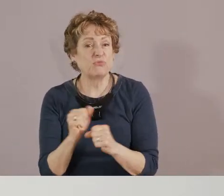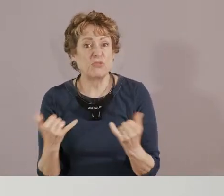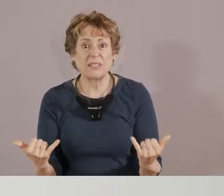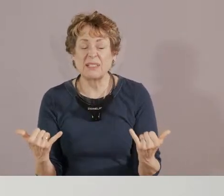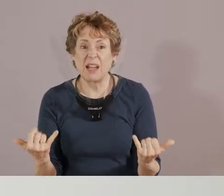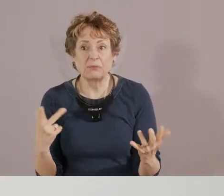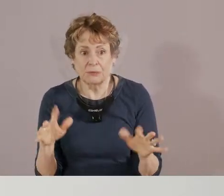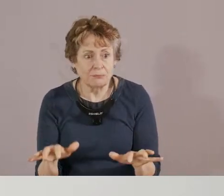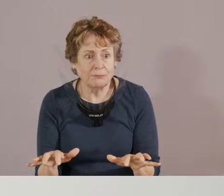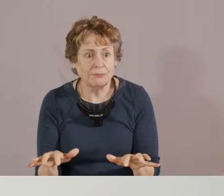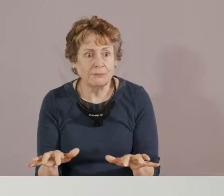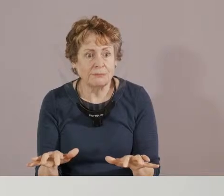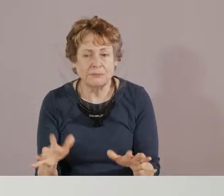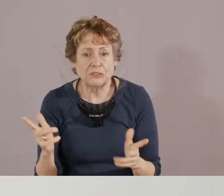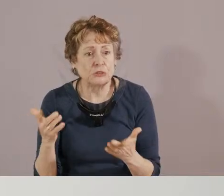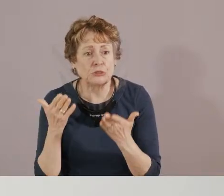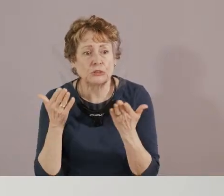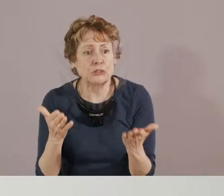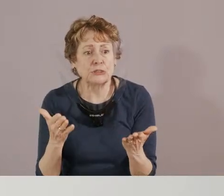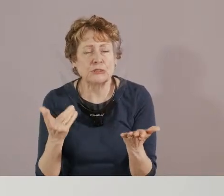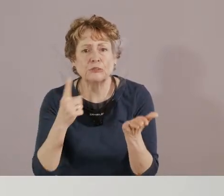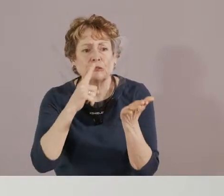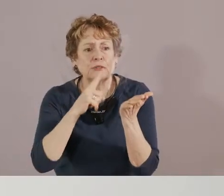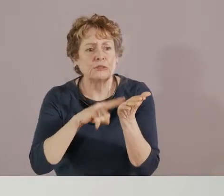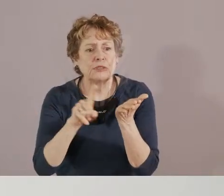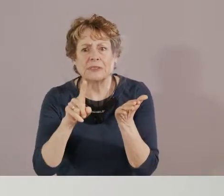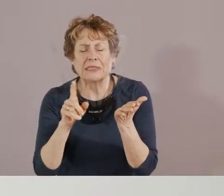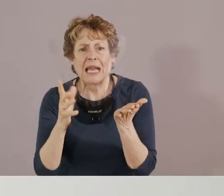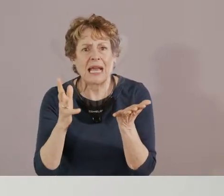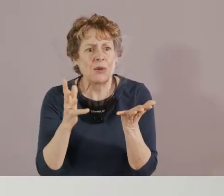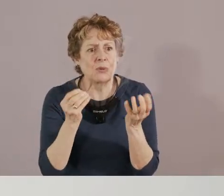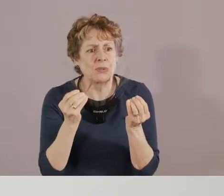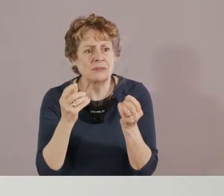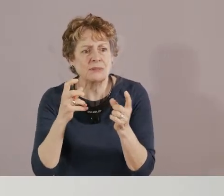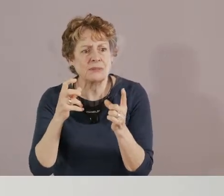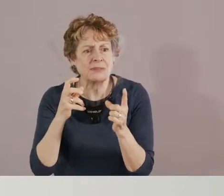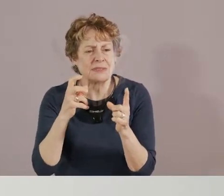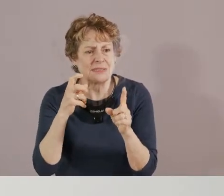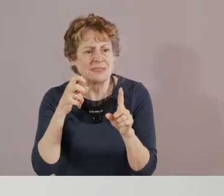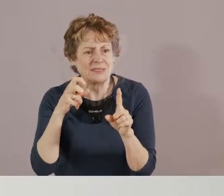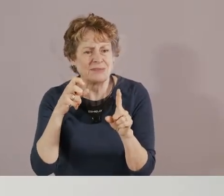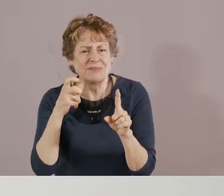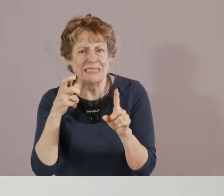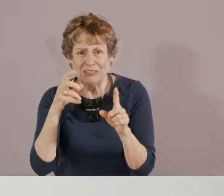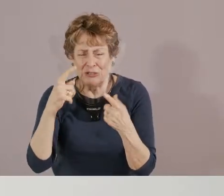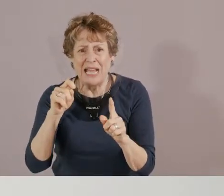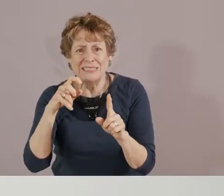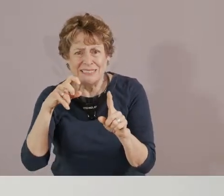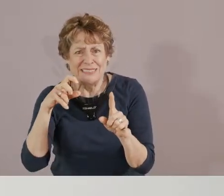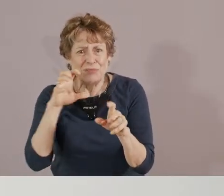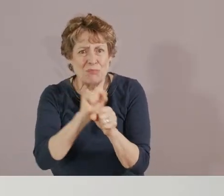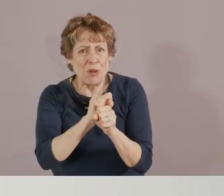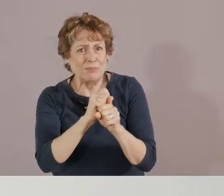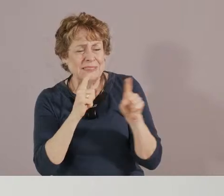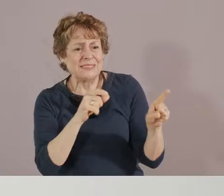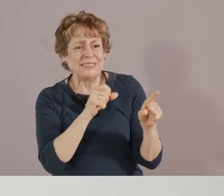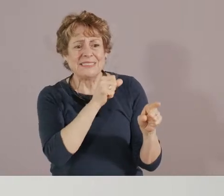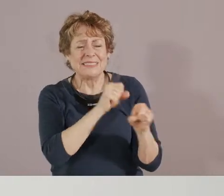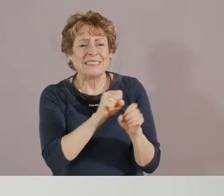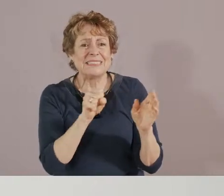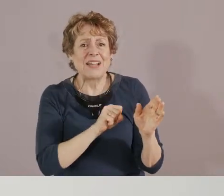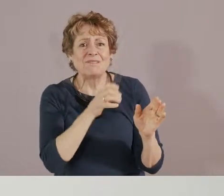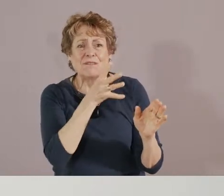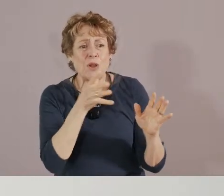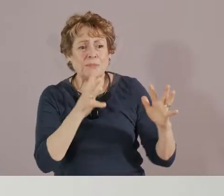they check sites like State Farm to get their second dose, but the reality is there are no appointments. So why is that your solution to people, telling them